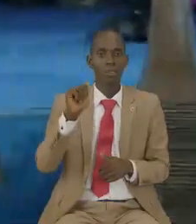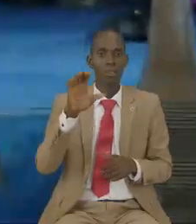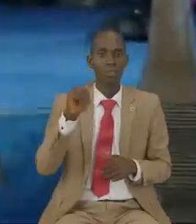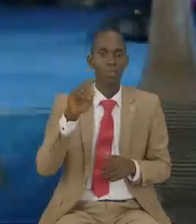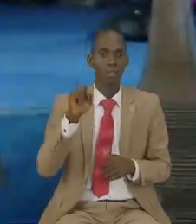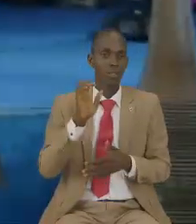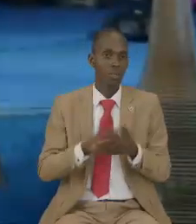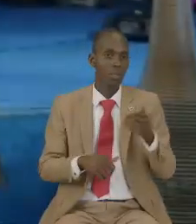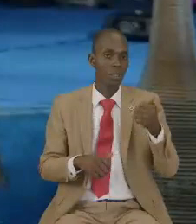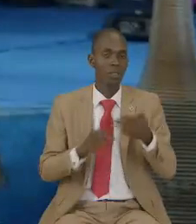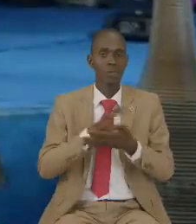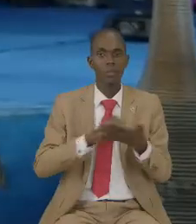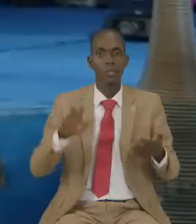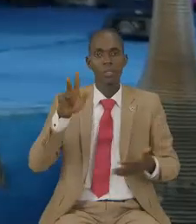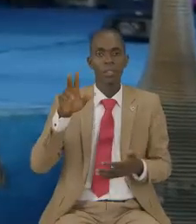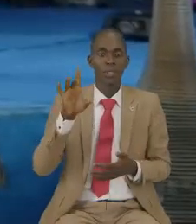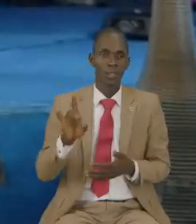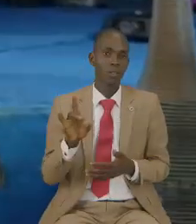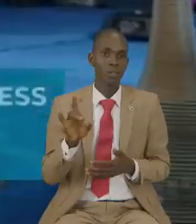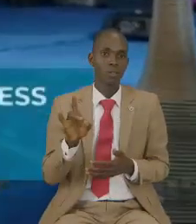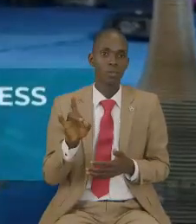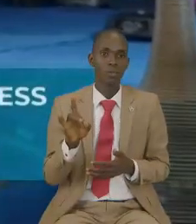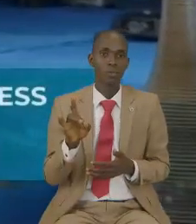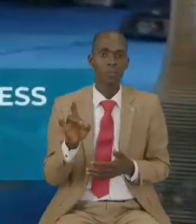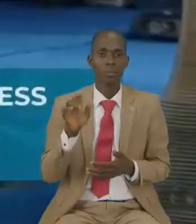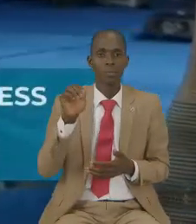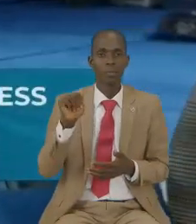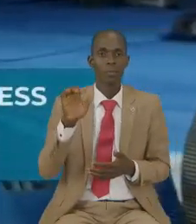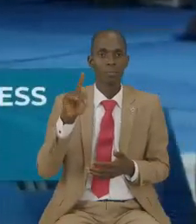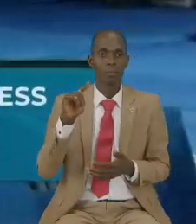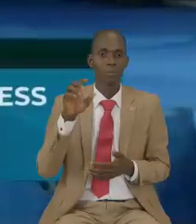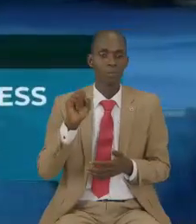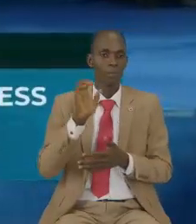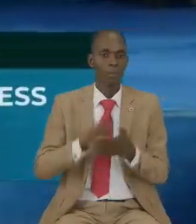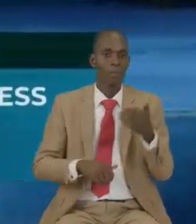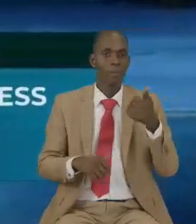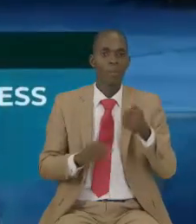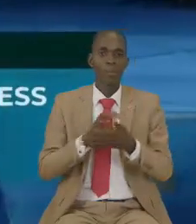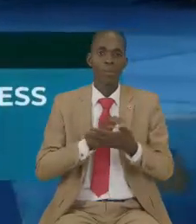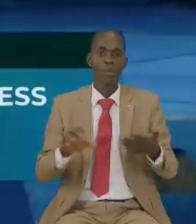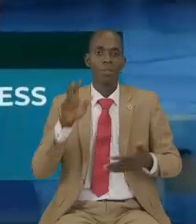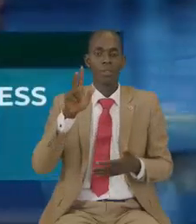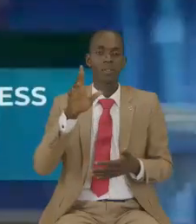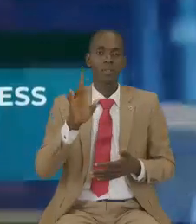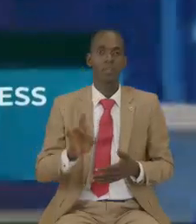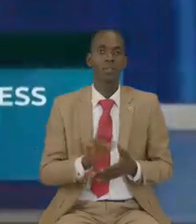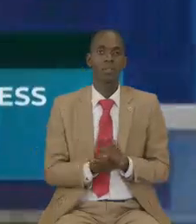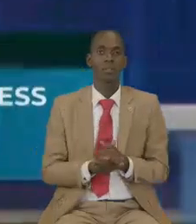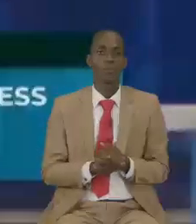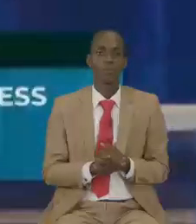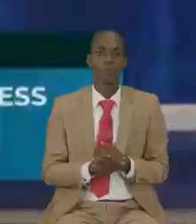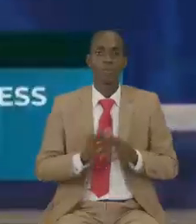verse 38. Acts chapter 10, and we're reading from verse 38.